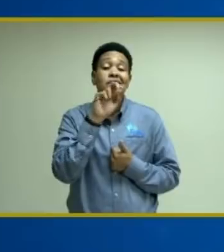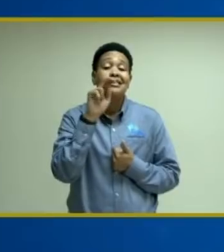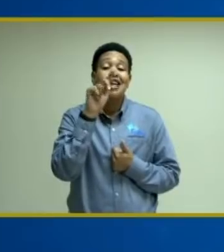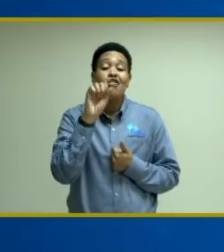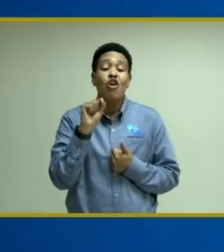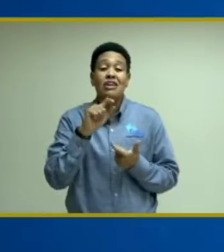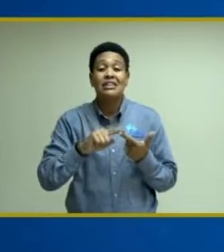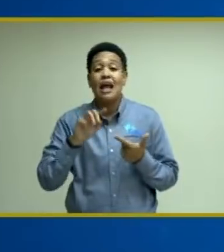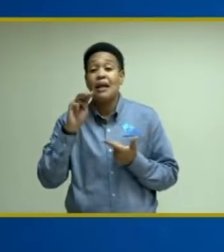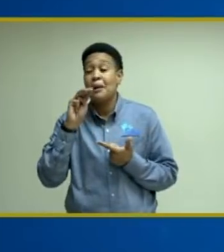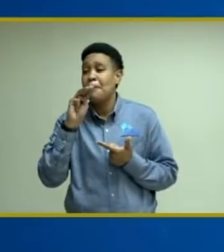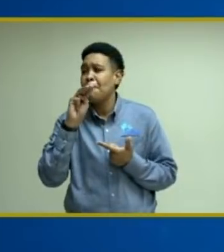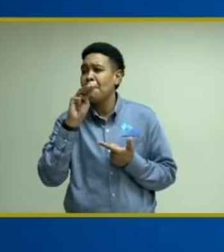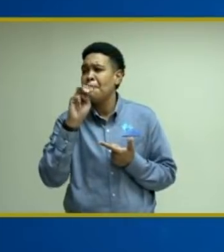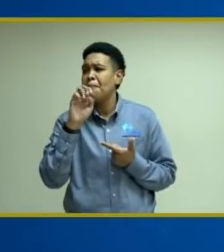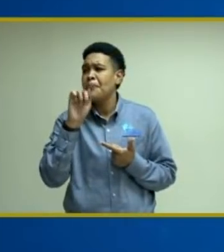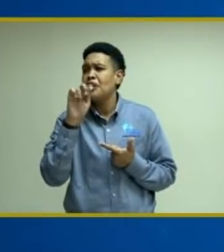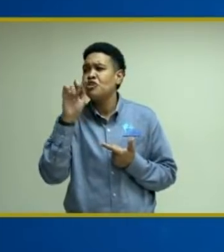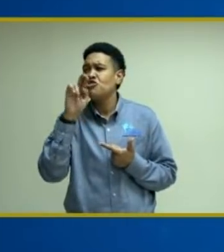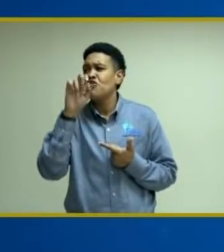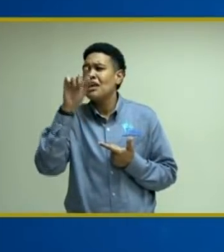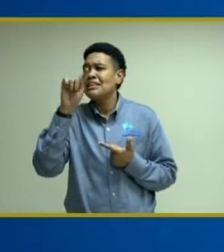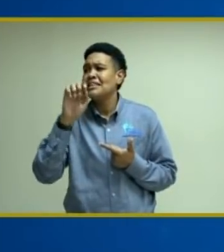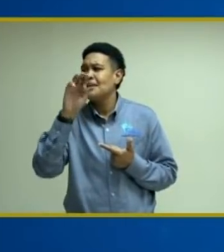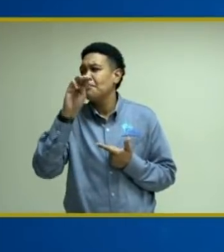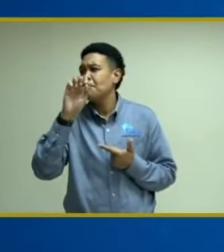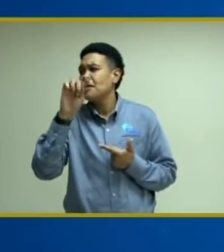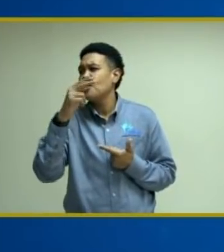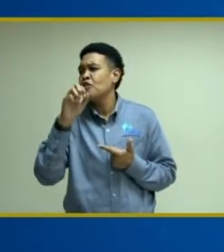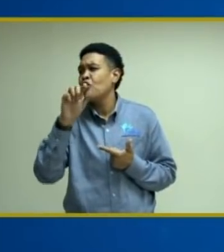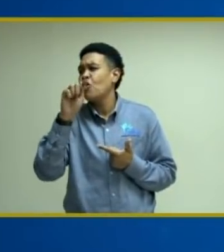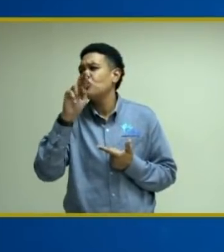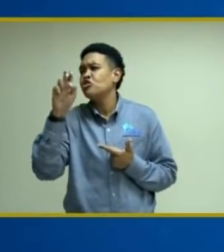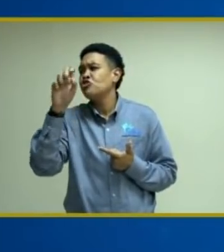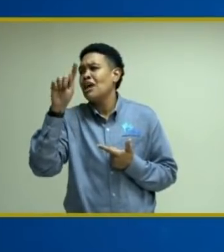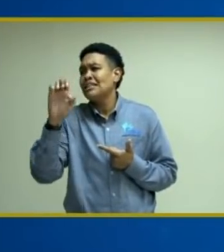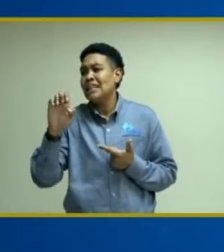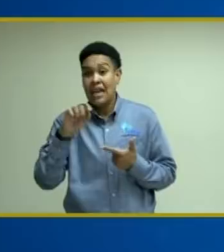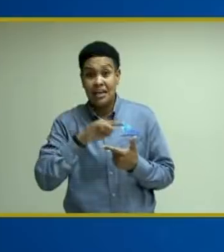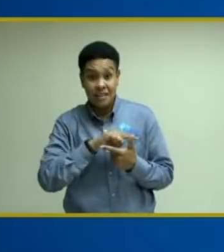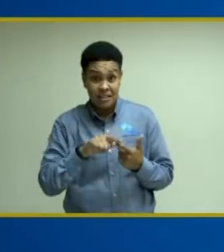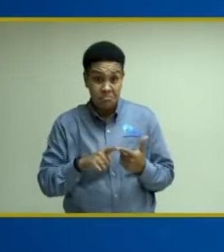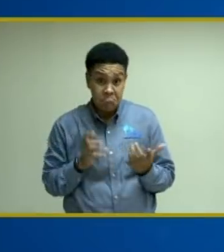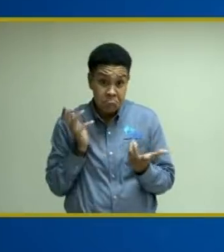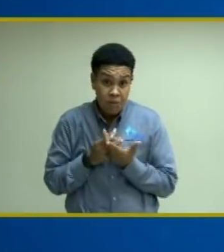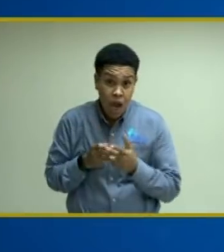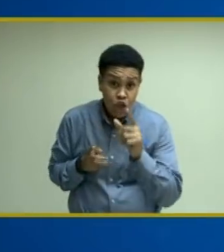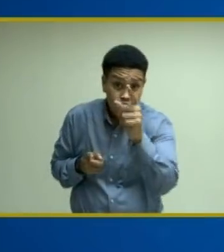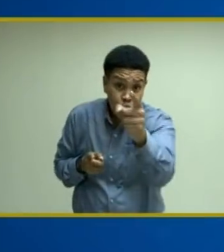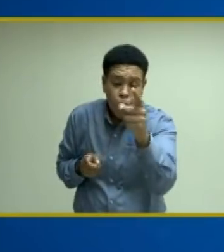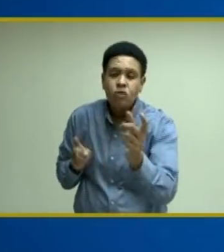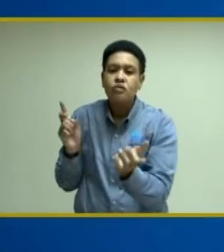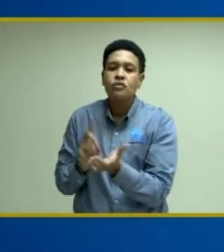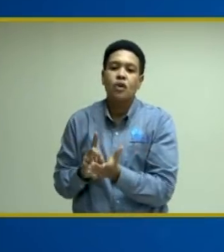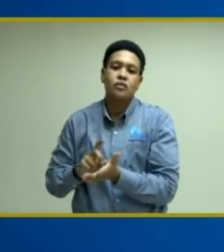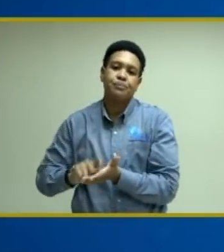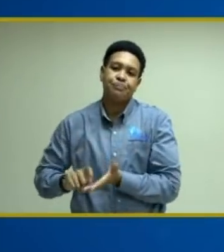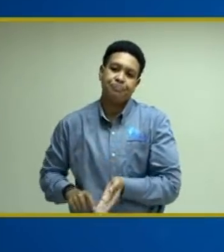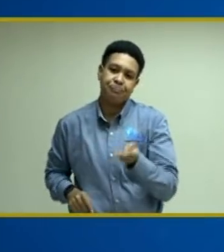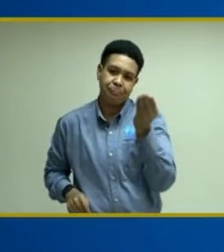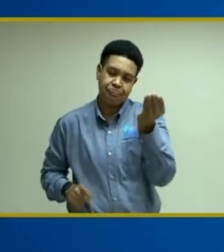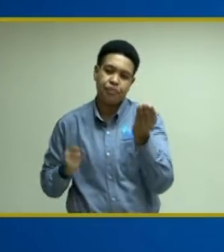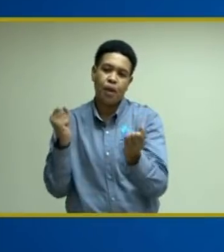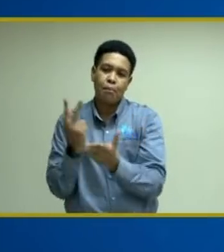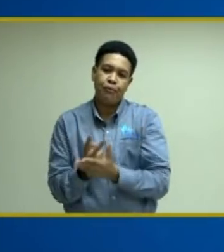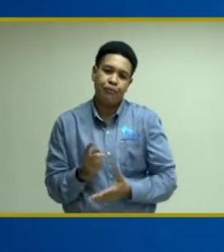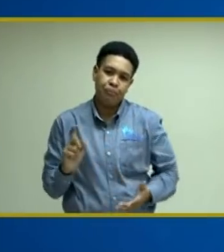Now, persons to which this applies are asked to obtain a letter from their physician to verify this, and the physicians